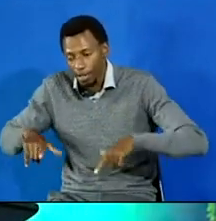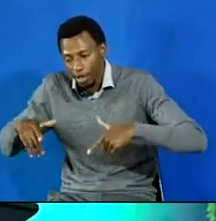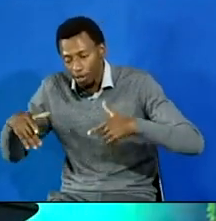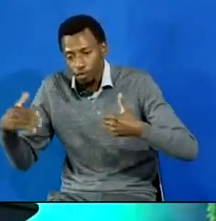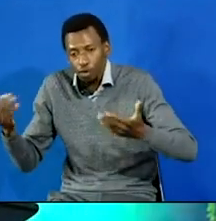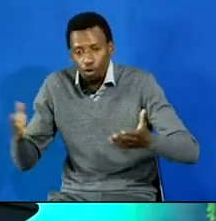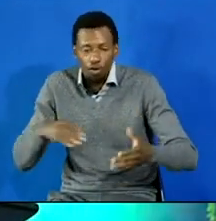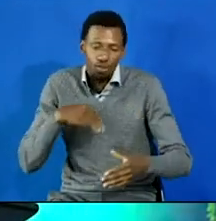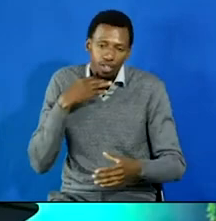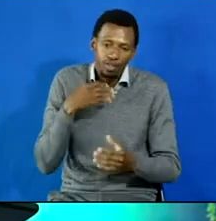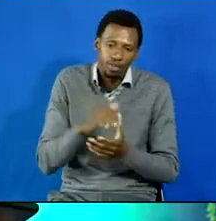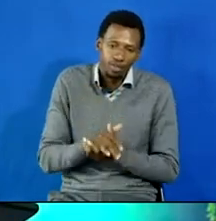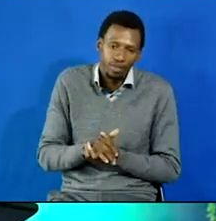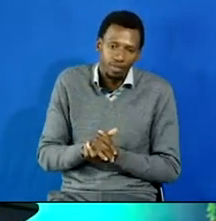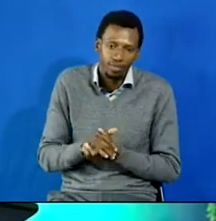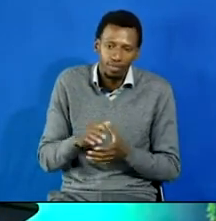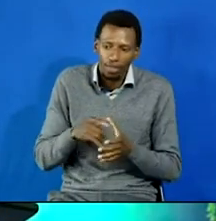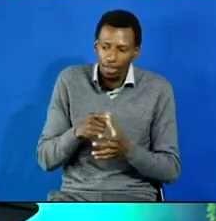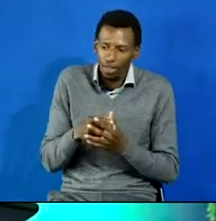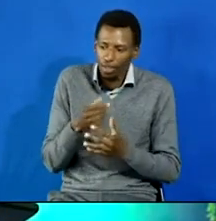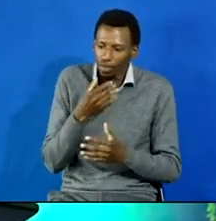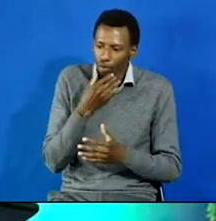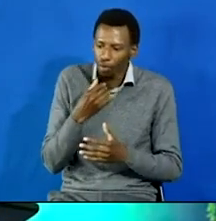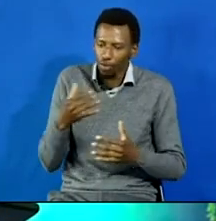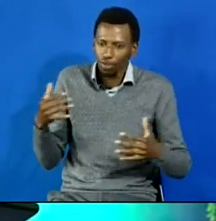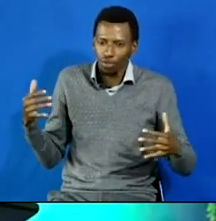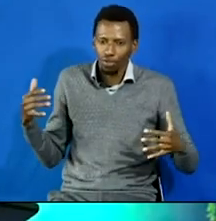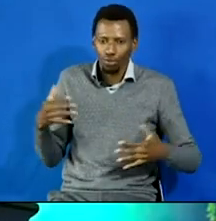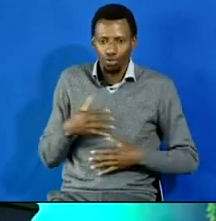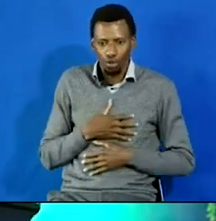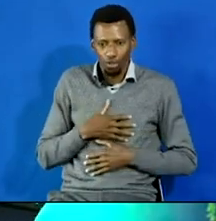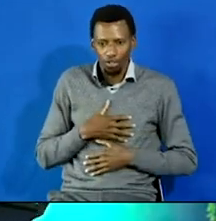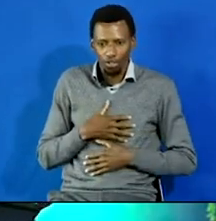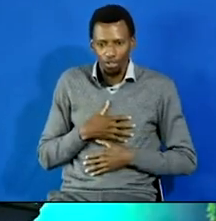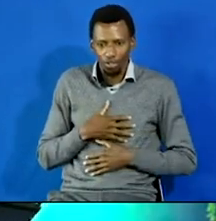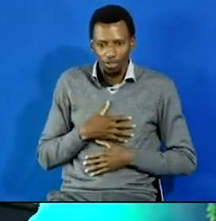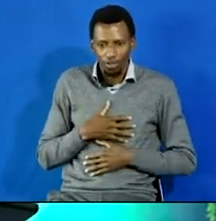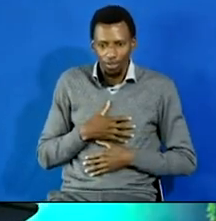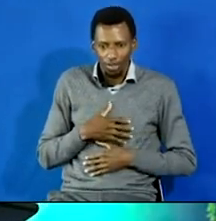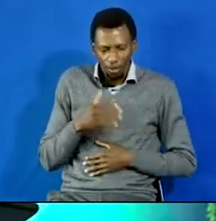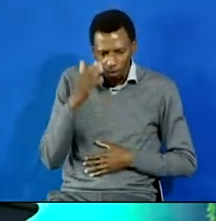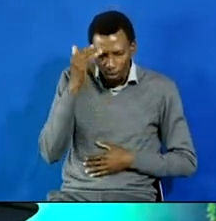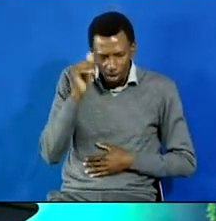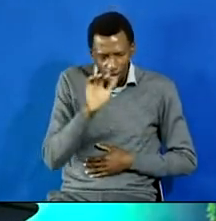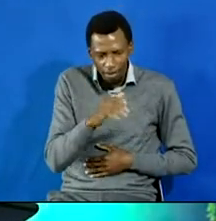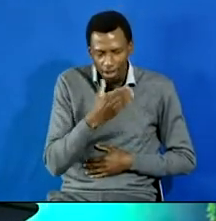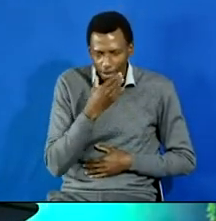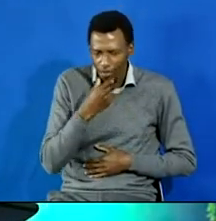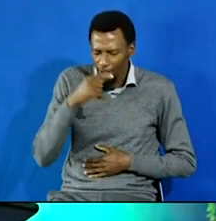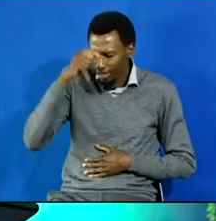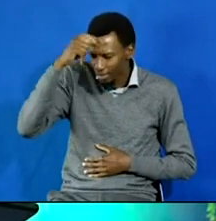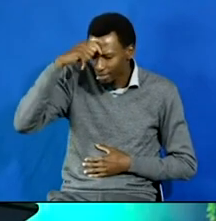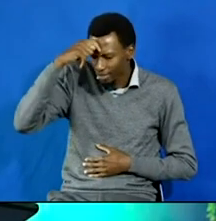And the boy was shocked at the wisdom of his father.